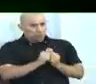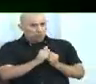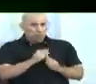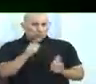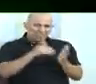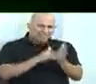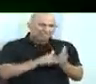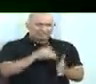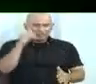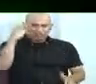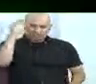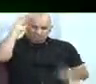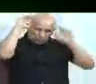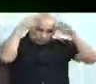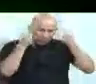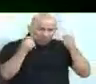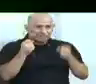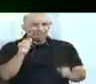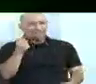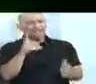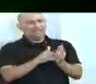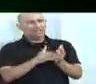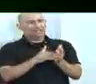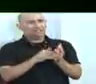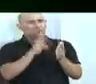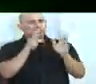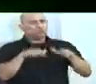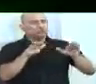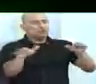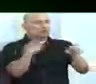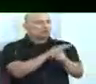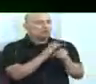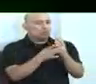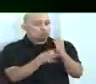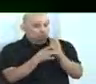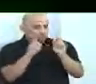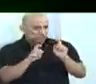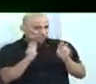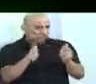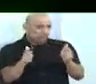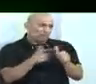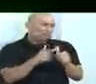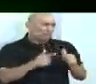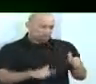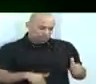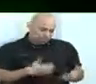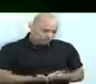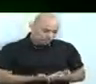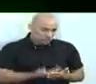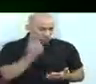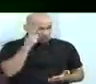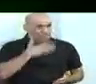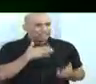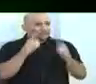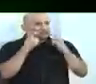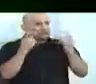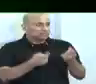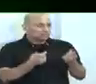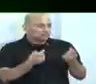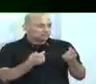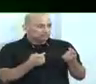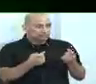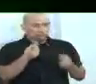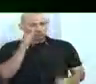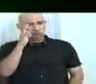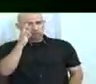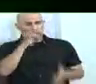with 10,000s of rivers of oil? Shall I give my firstborn for my transgressions, the fruit